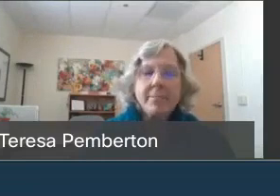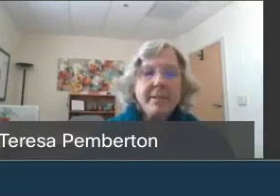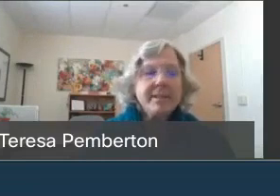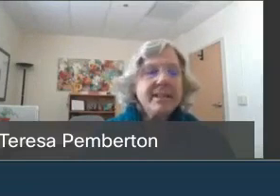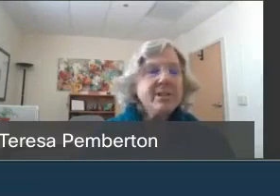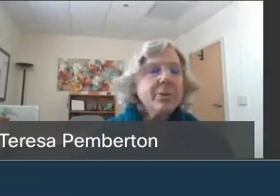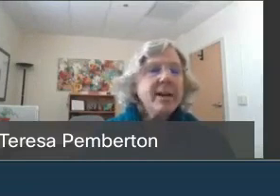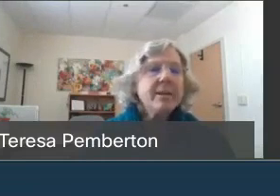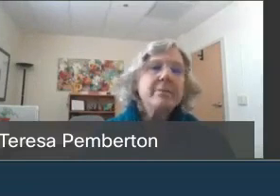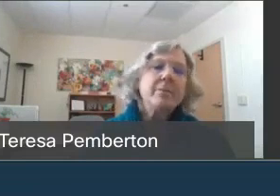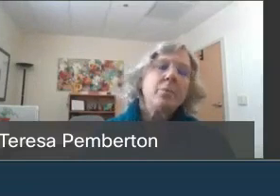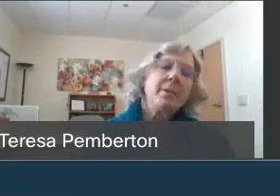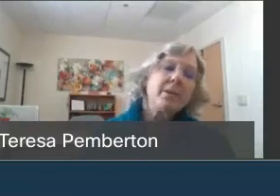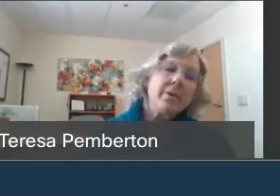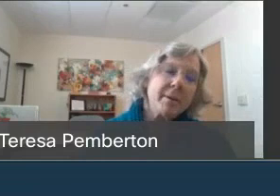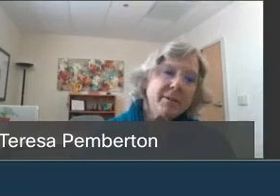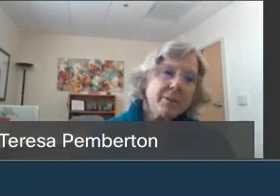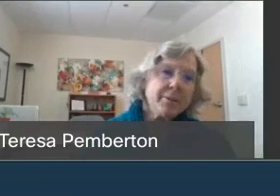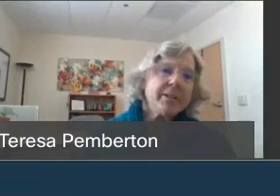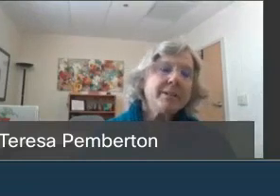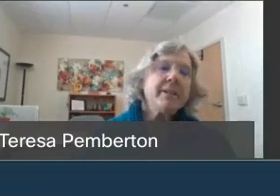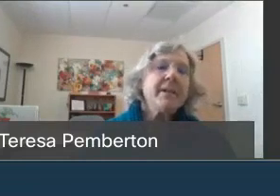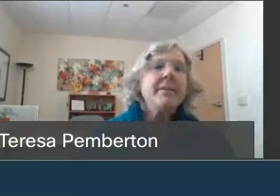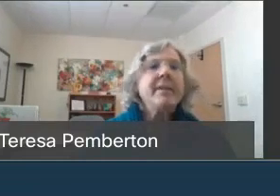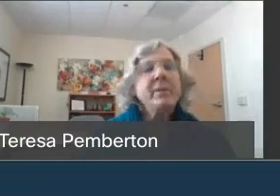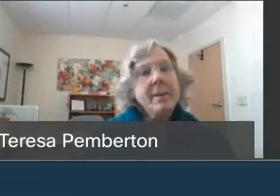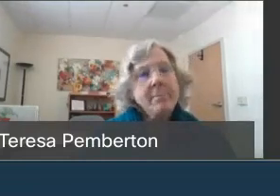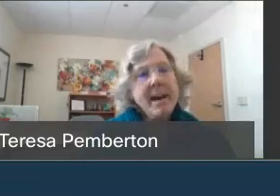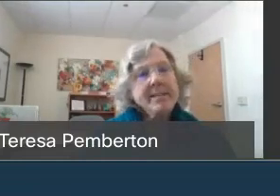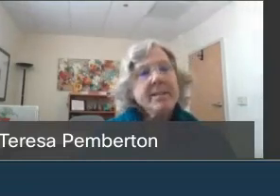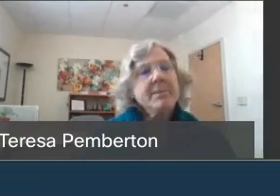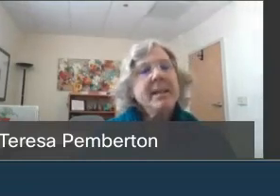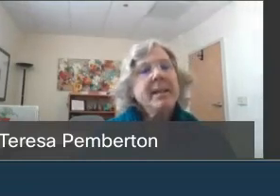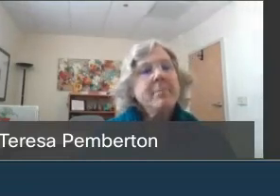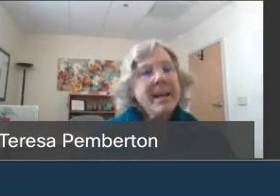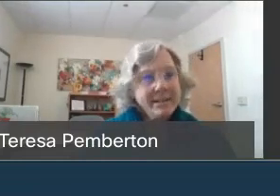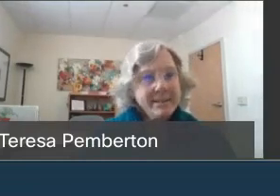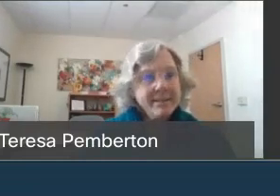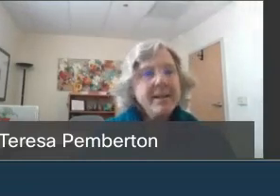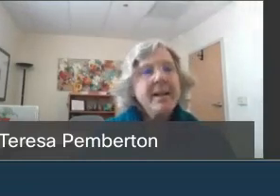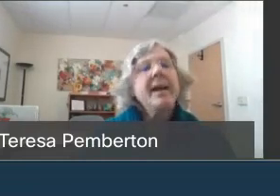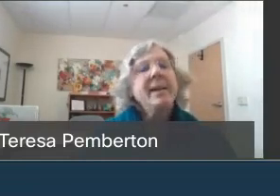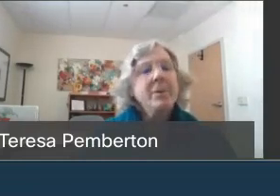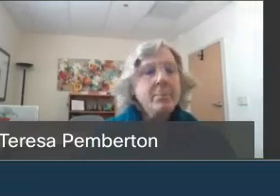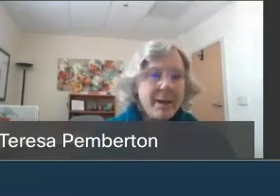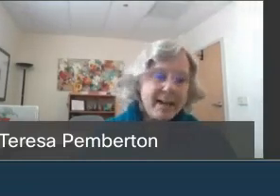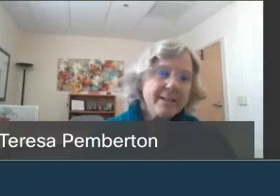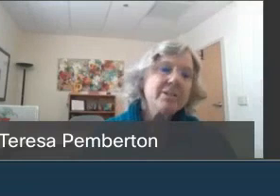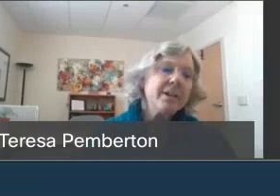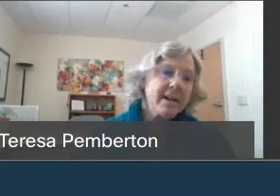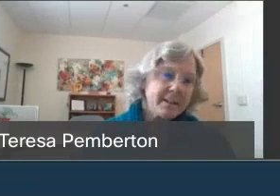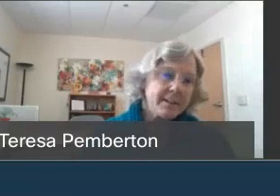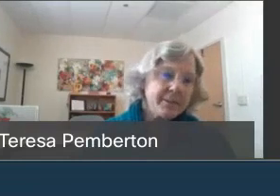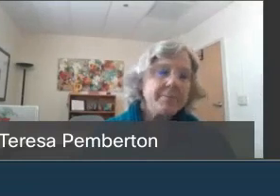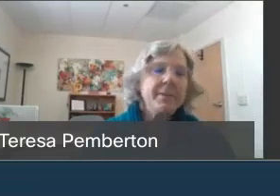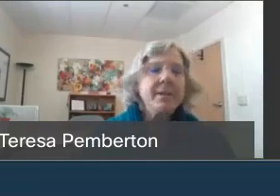were incompetent to stand trial, would go and be restored, then would come back, stop taking meds, and then go